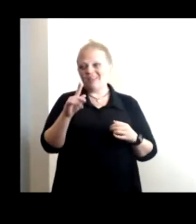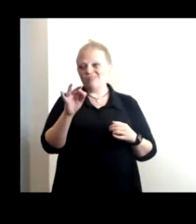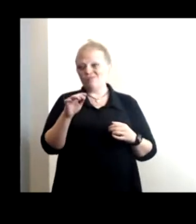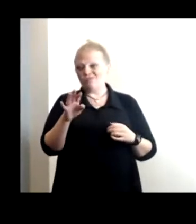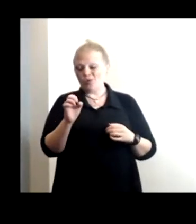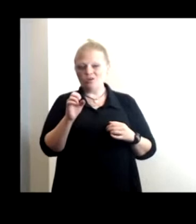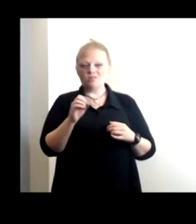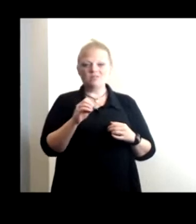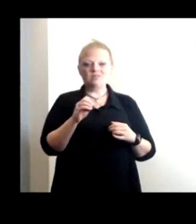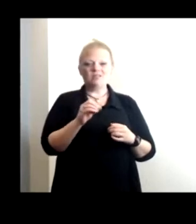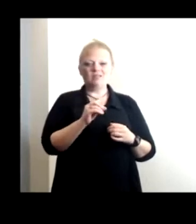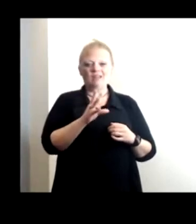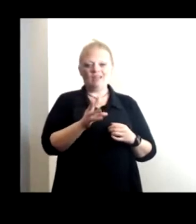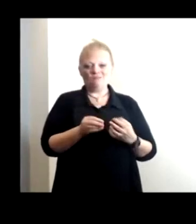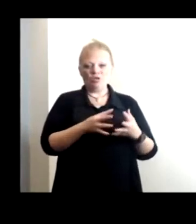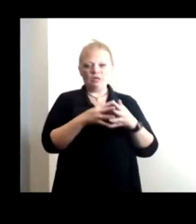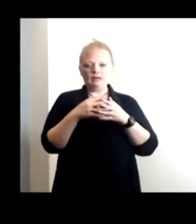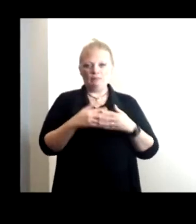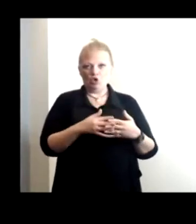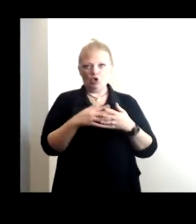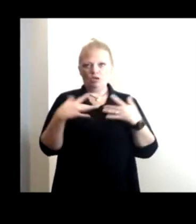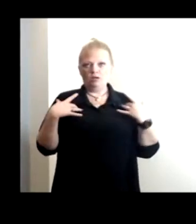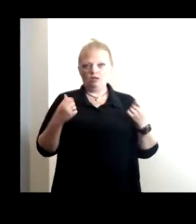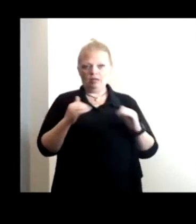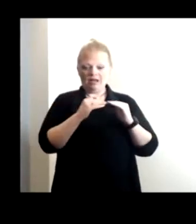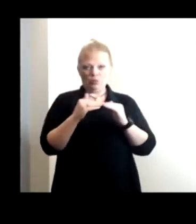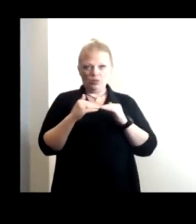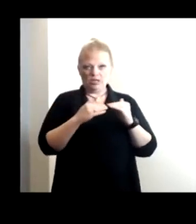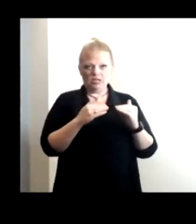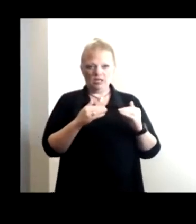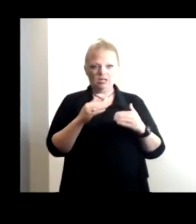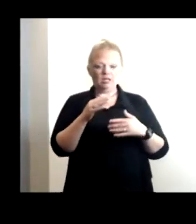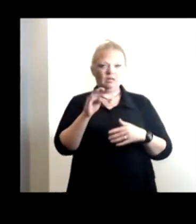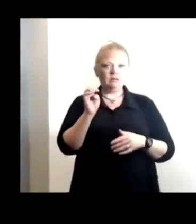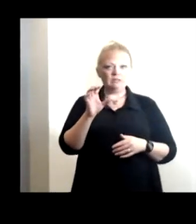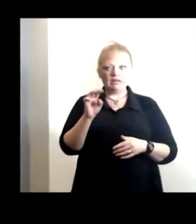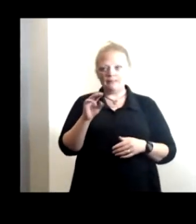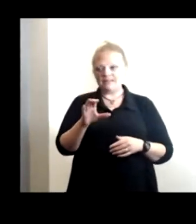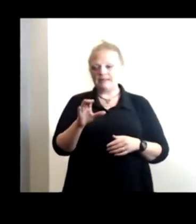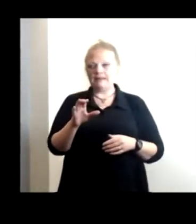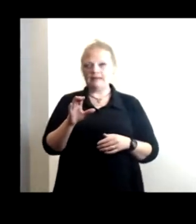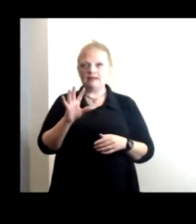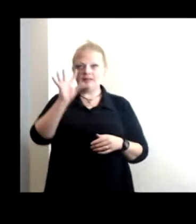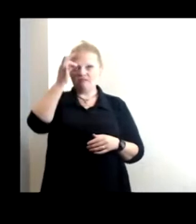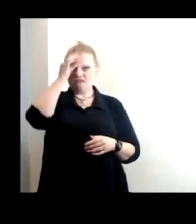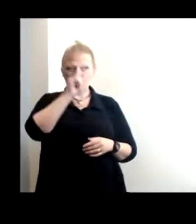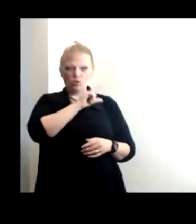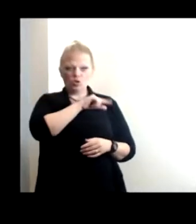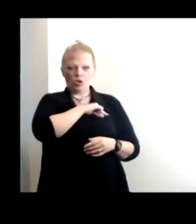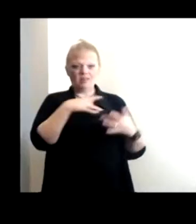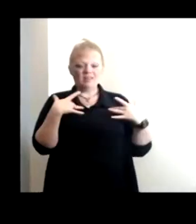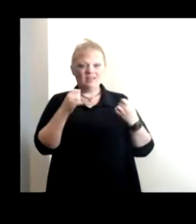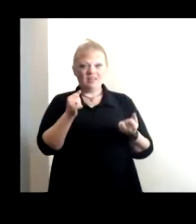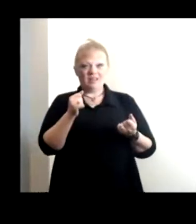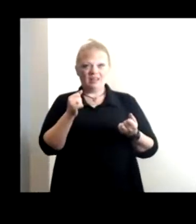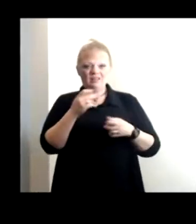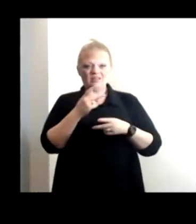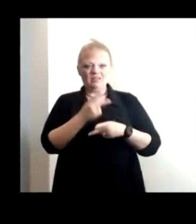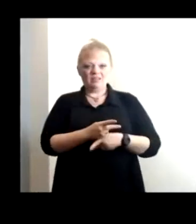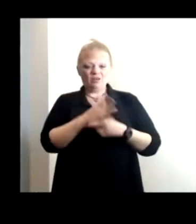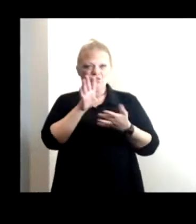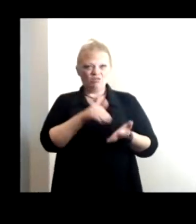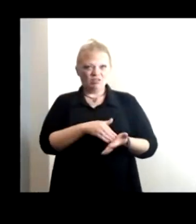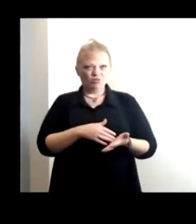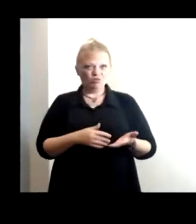African American Health Equity Task Force, our partners at ECMC, our partners with the federally qualified healthcare centers that exist in our